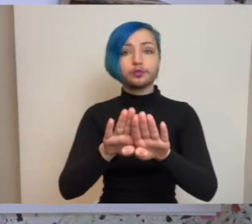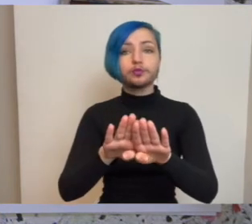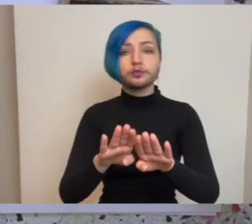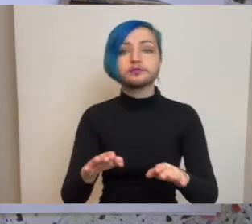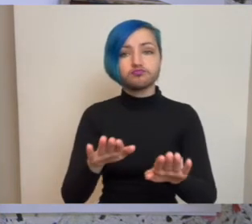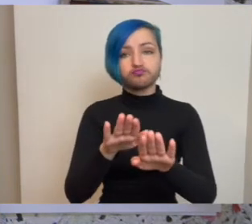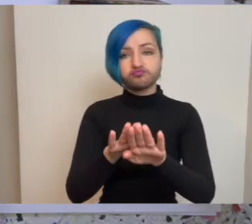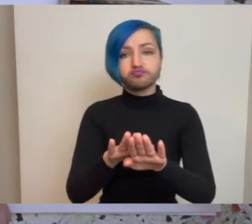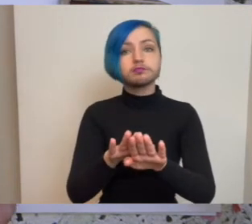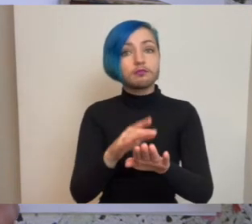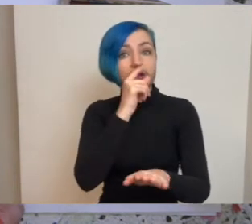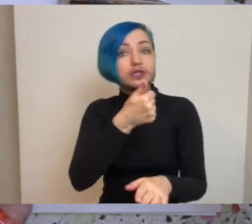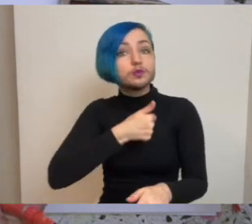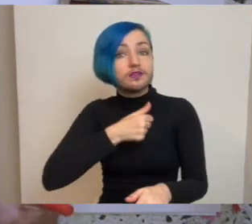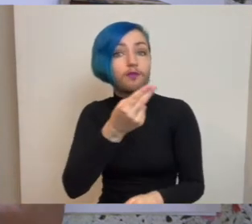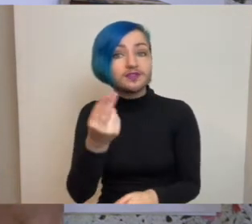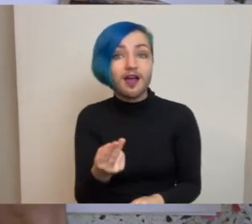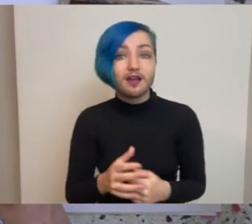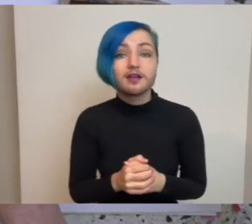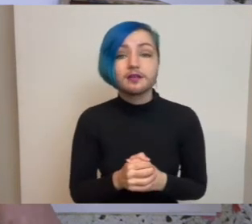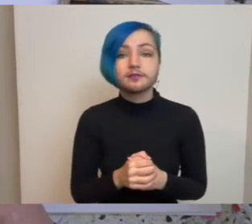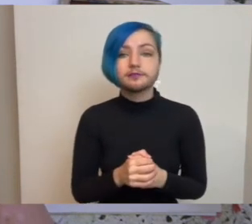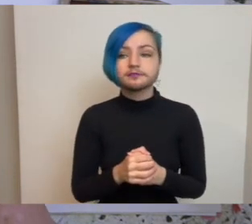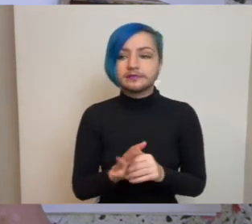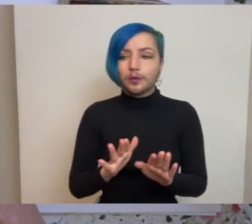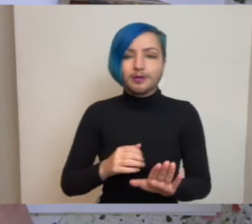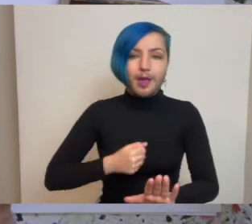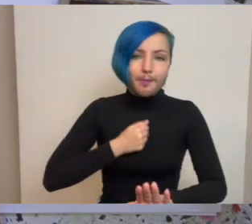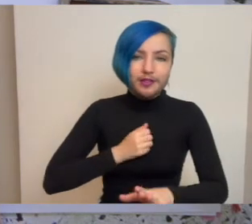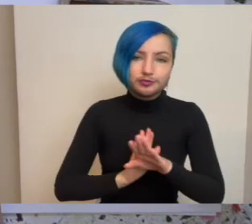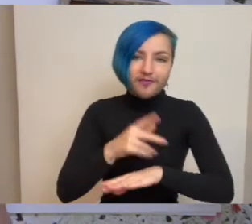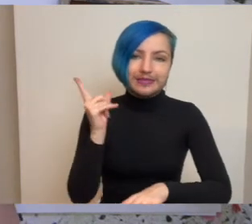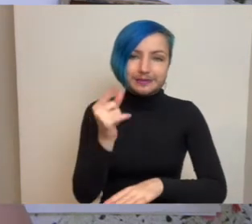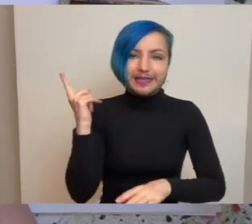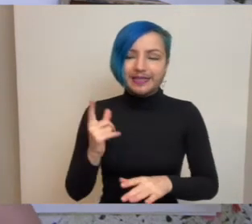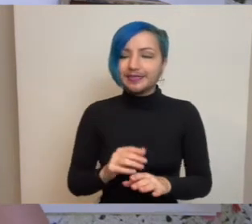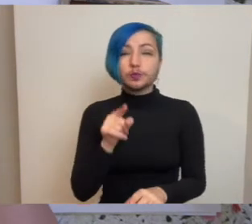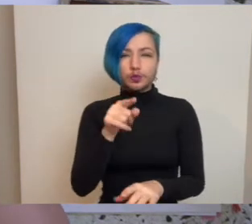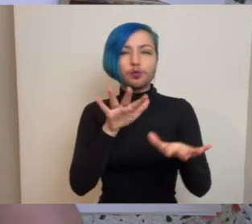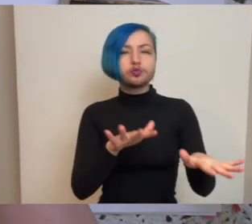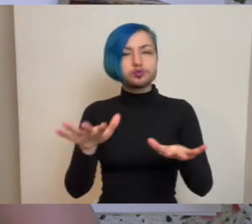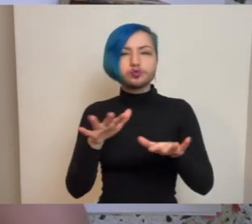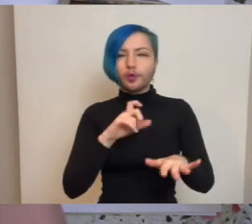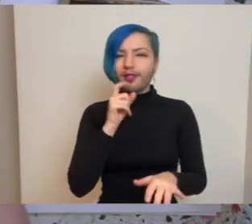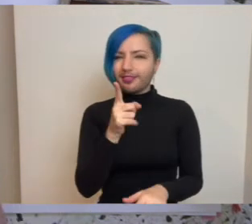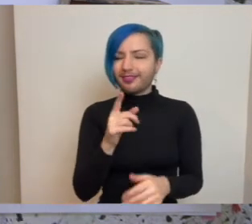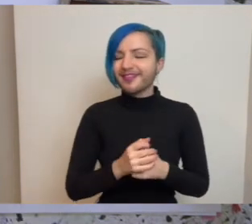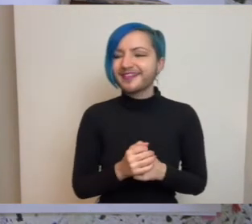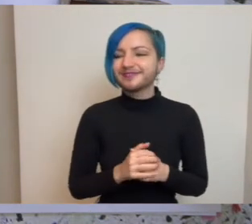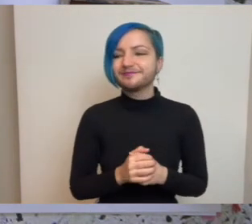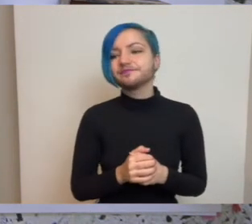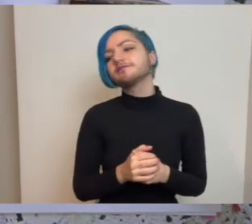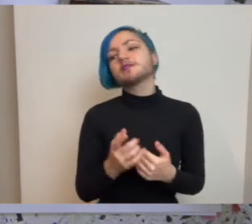us design-wise. So forgive me with my speed. You will take your time. But even